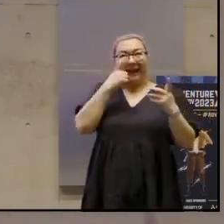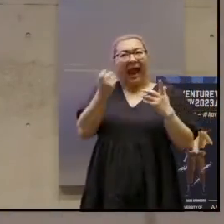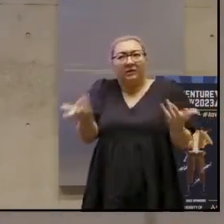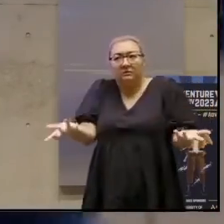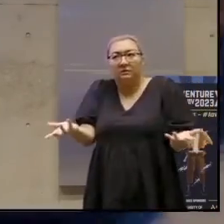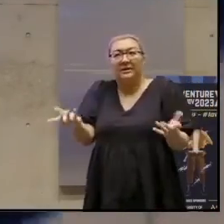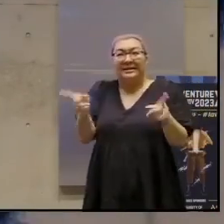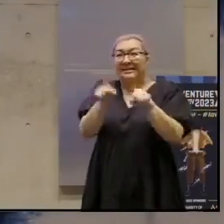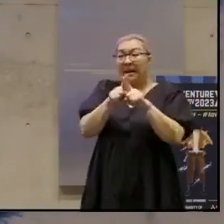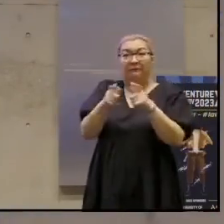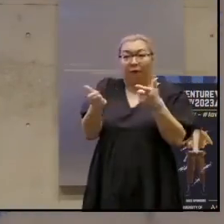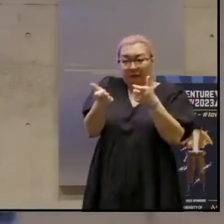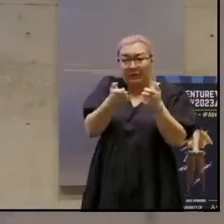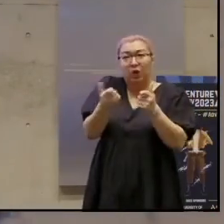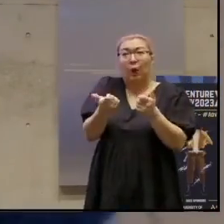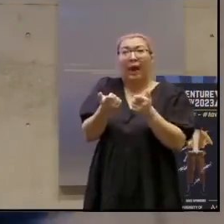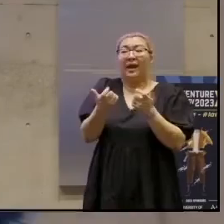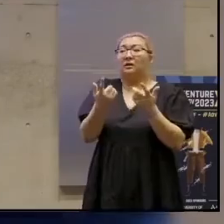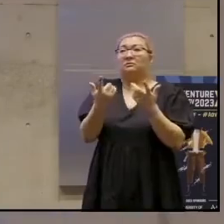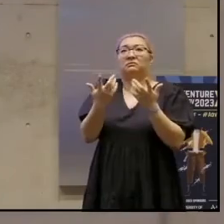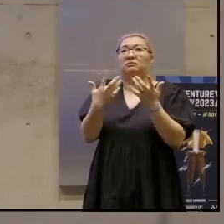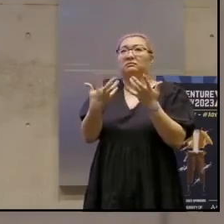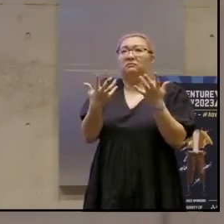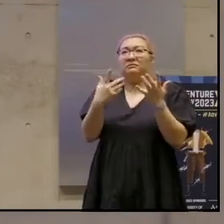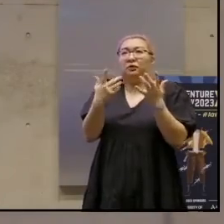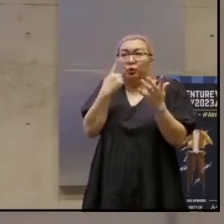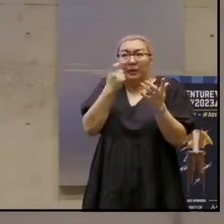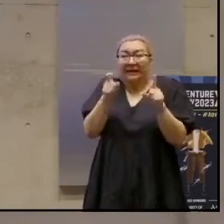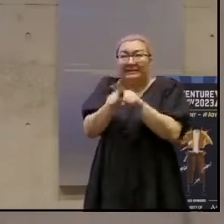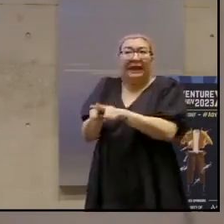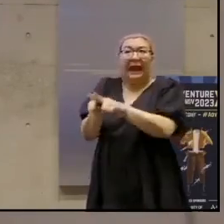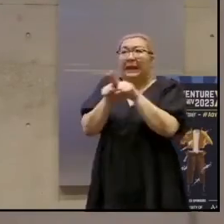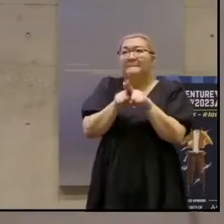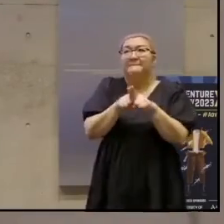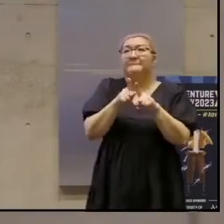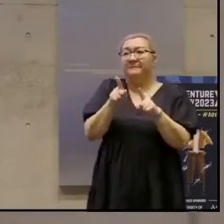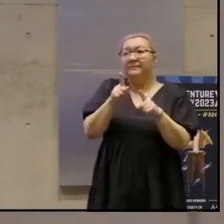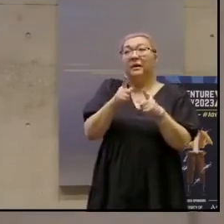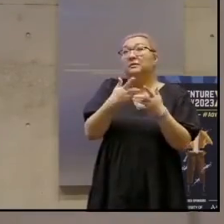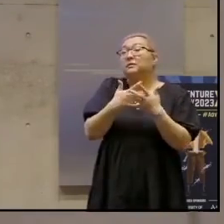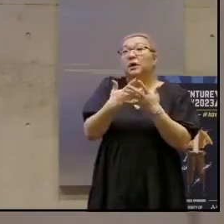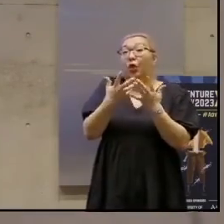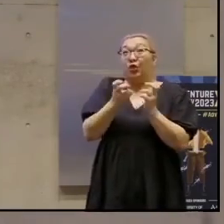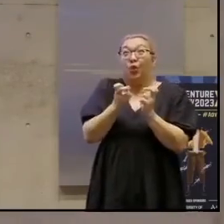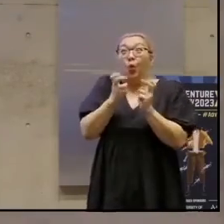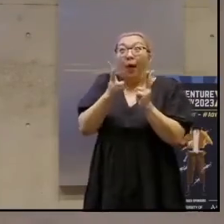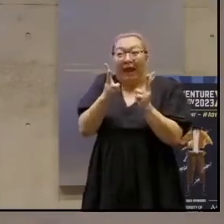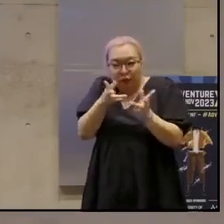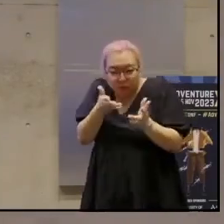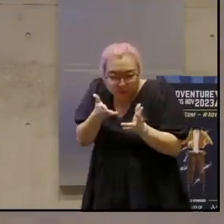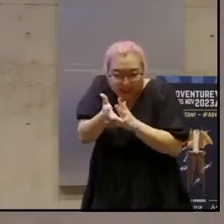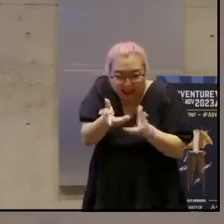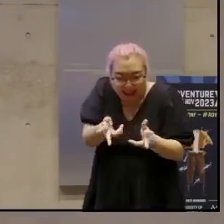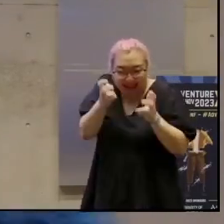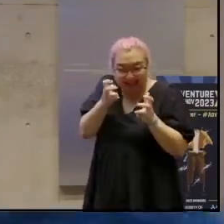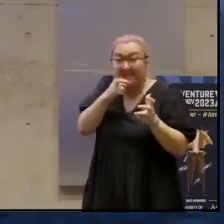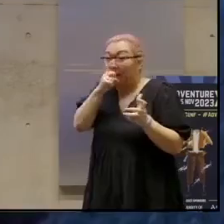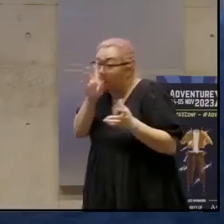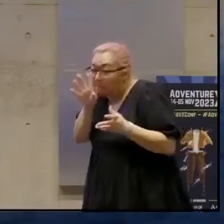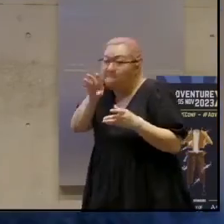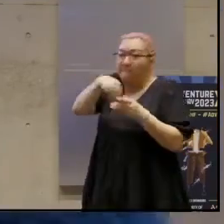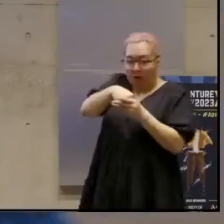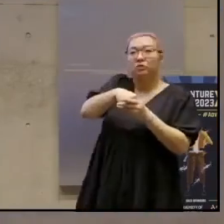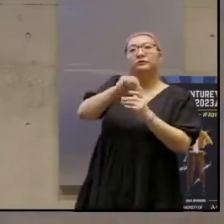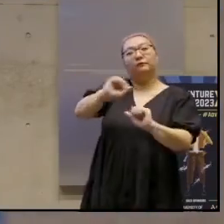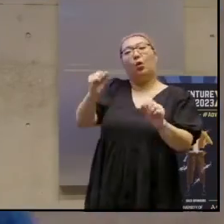a standard sort of tutorial if you need it. But know that that's got to be part of the narrative, the ramp in. I hope that helps. Yeah, thank you. That was great.